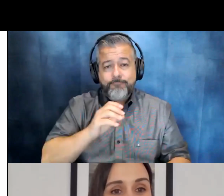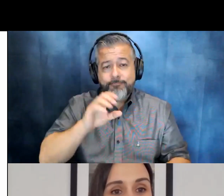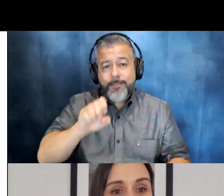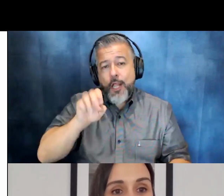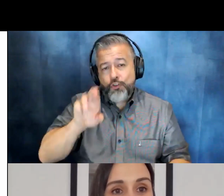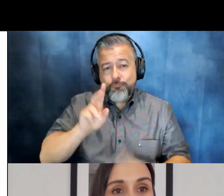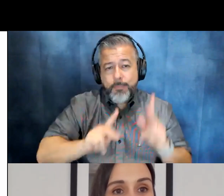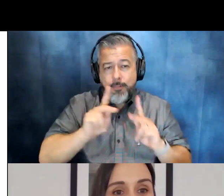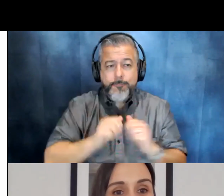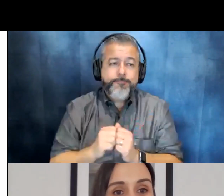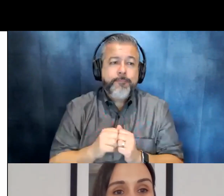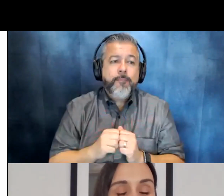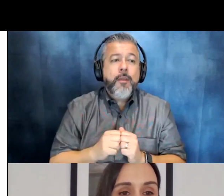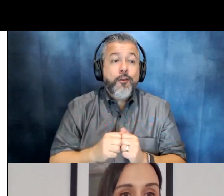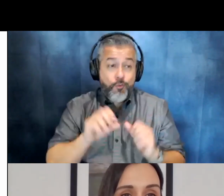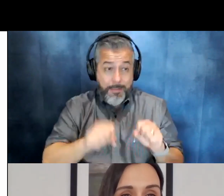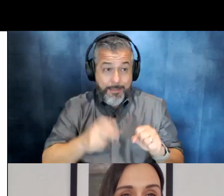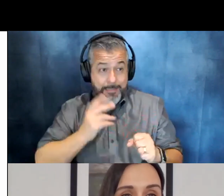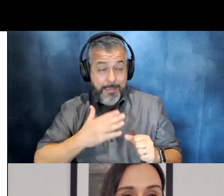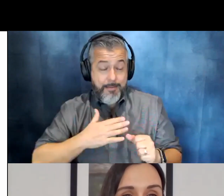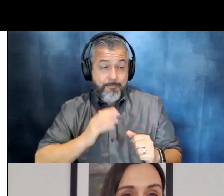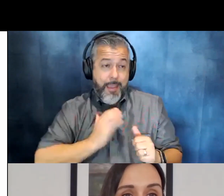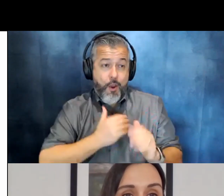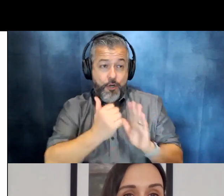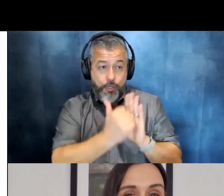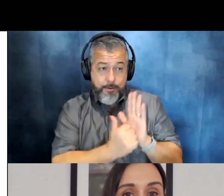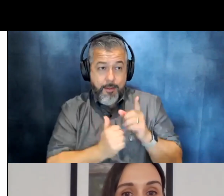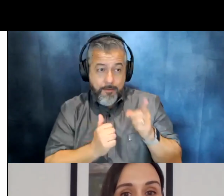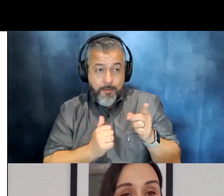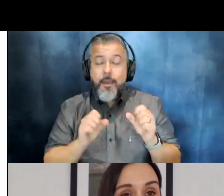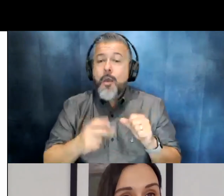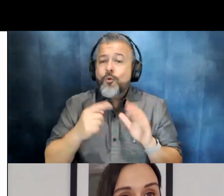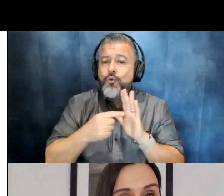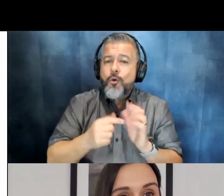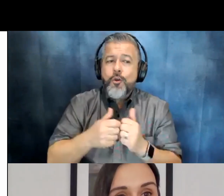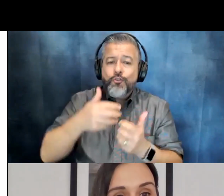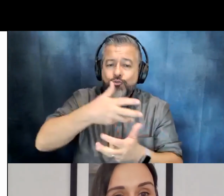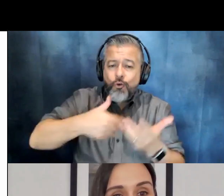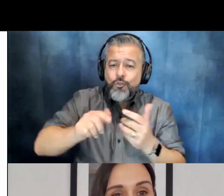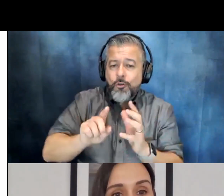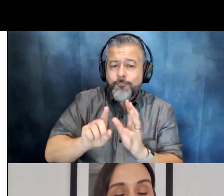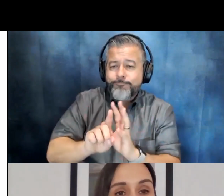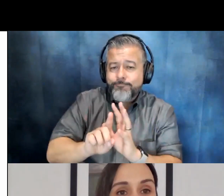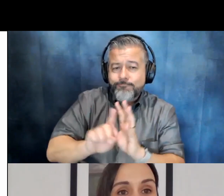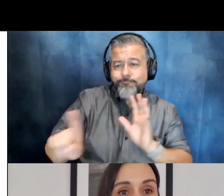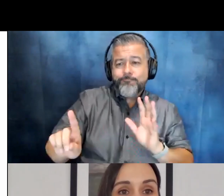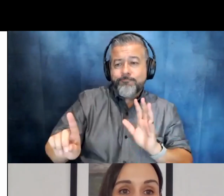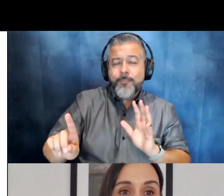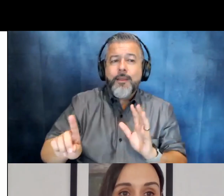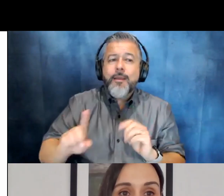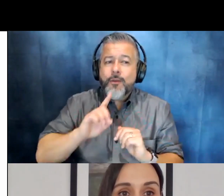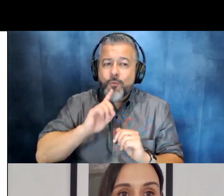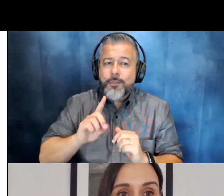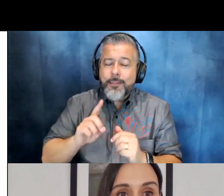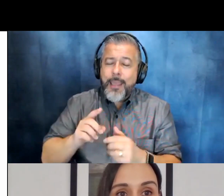agenda here. I'll show everyone how social isolation and loneliness are proven health risks. I will talk about an